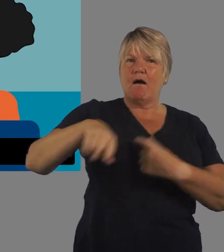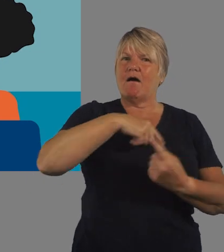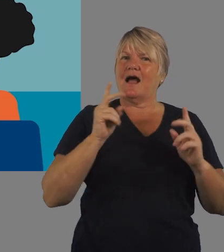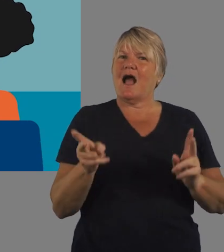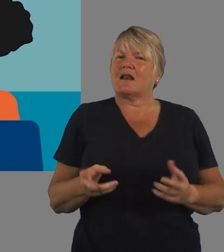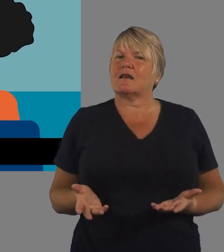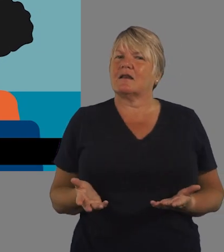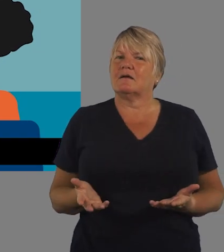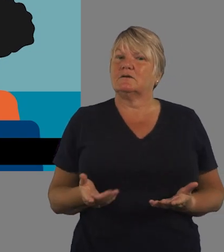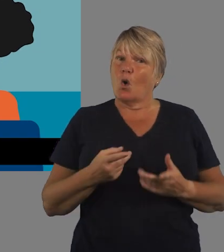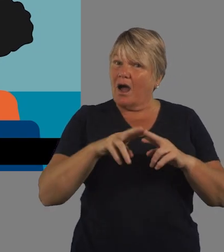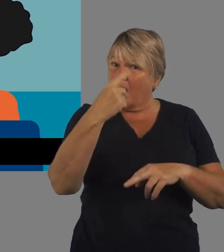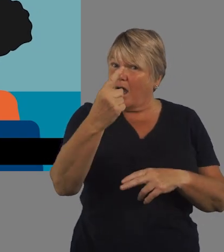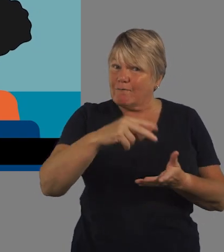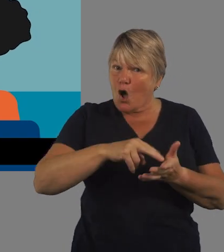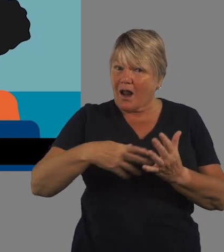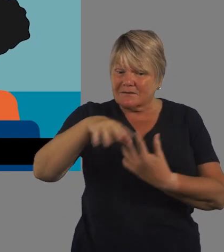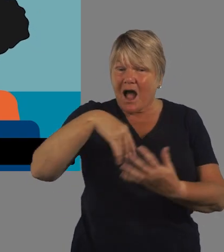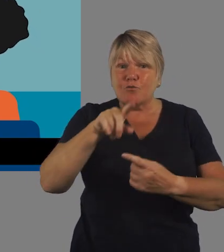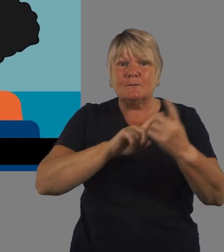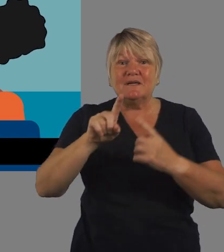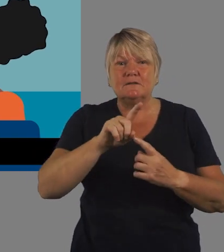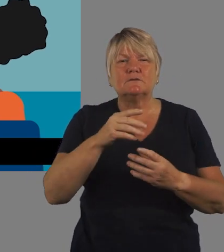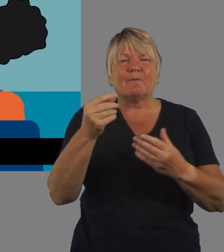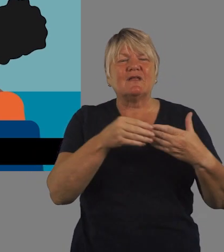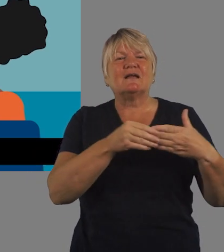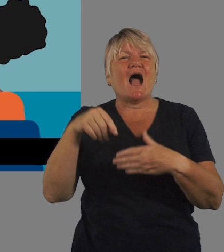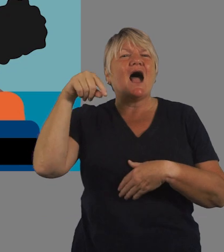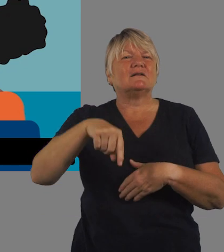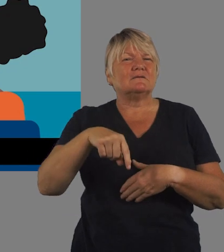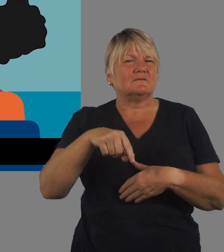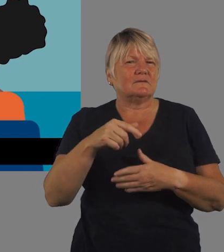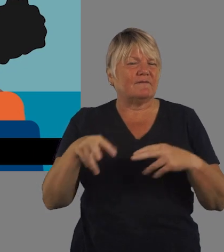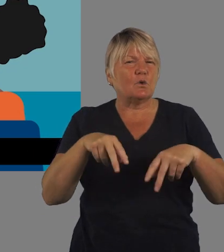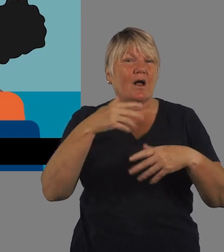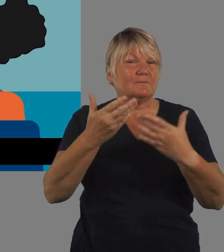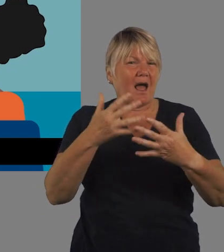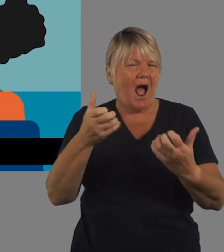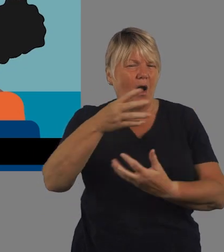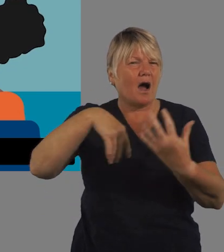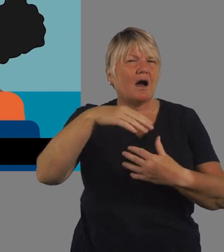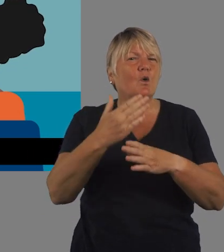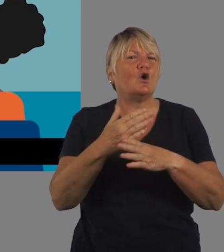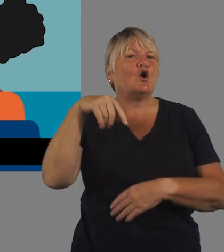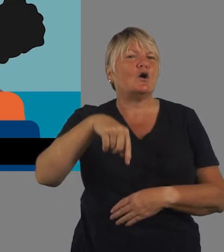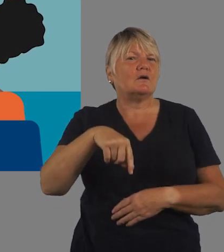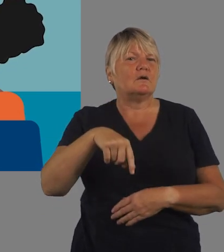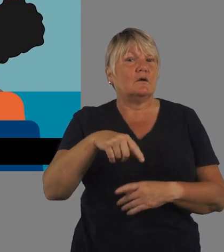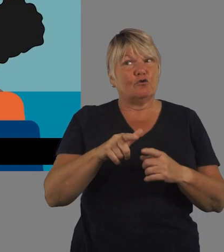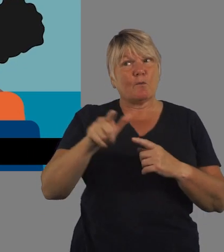again. If you are organising a hybrid meeting, some of the guidance in the second video will apply to hybrid meetings